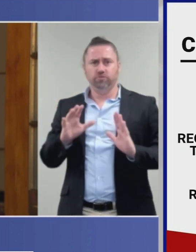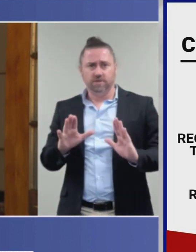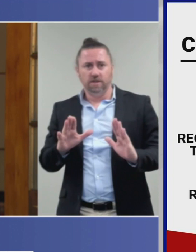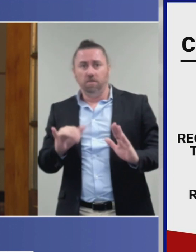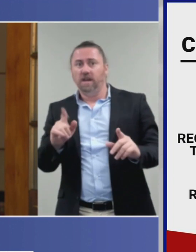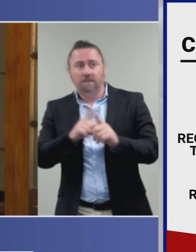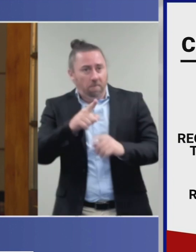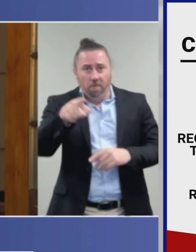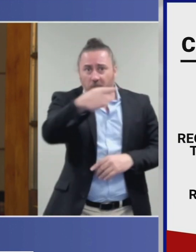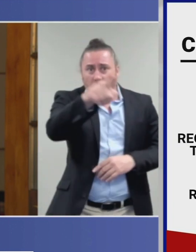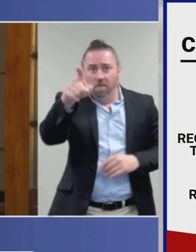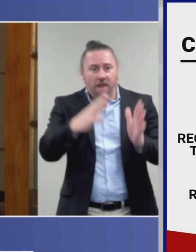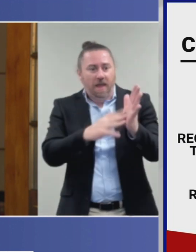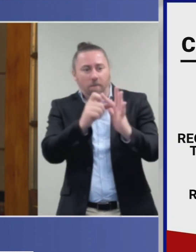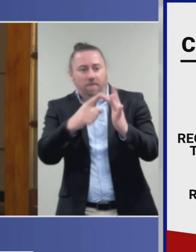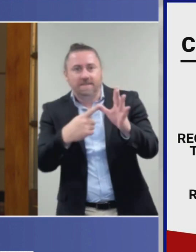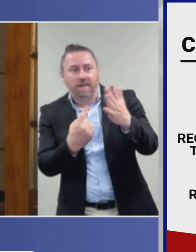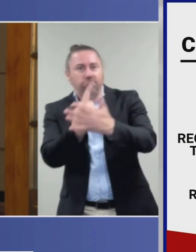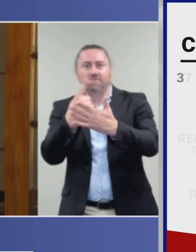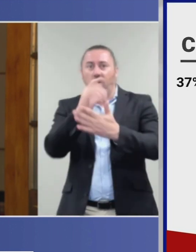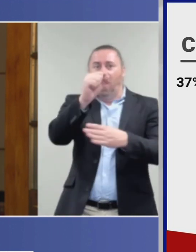and various pressures in your workplace,